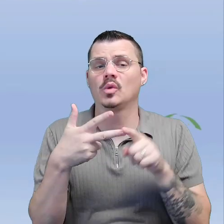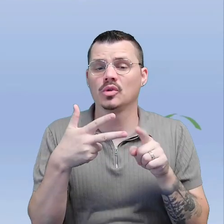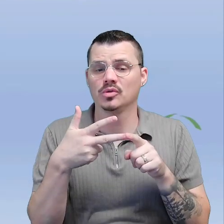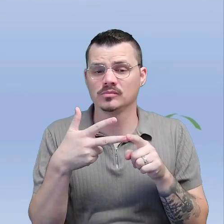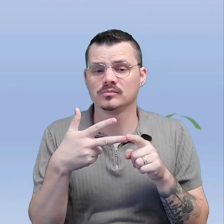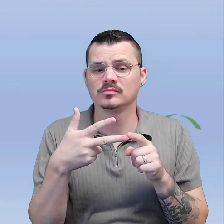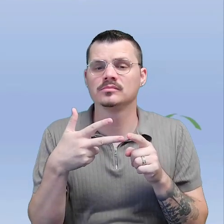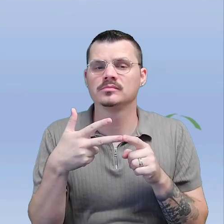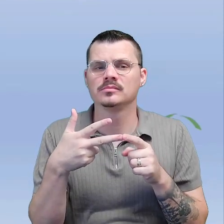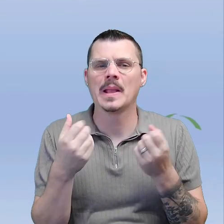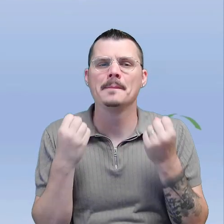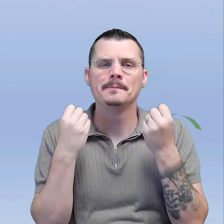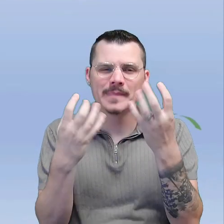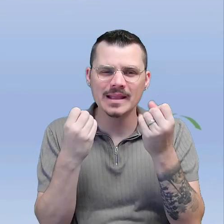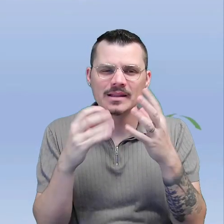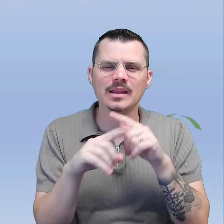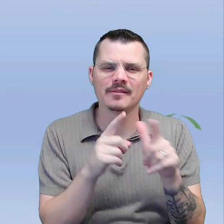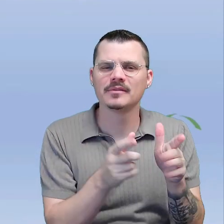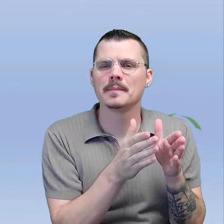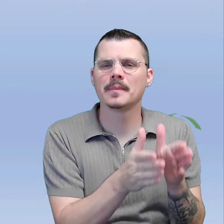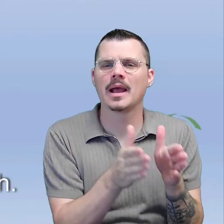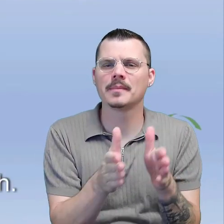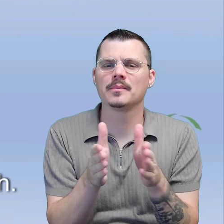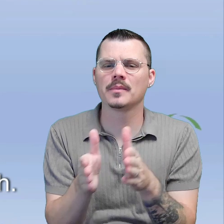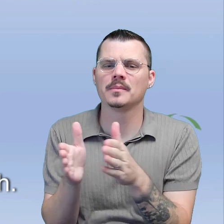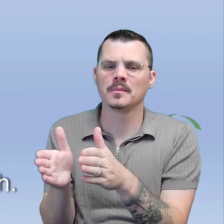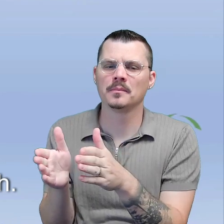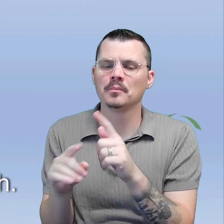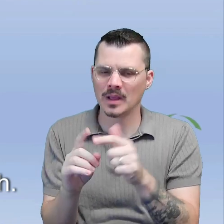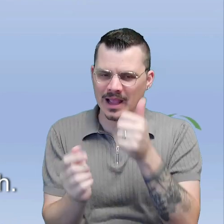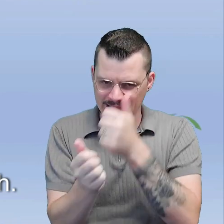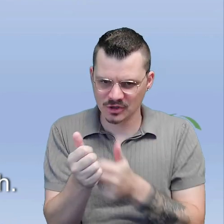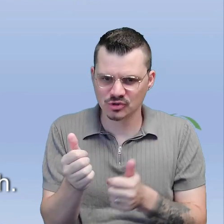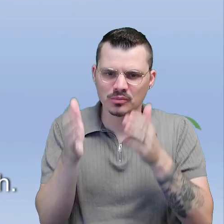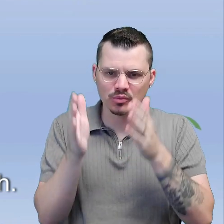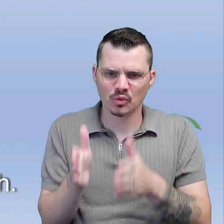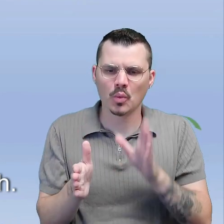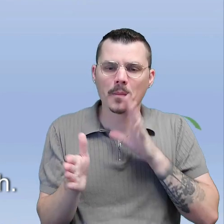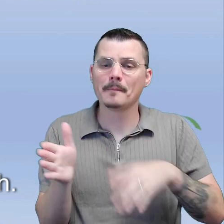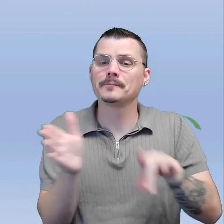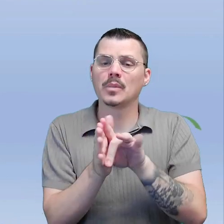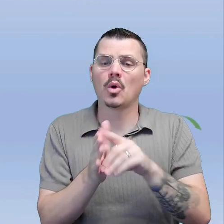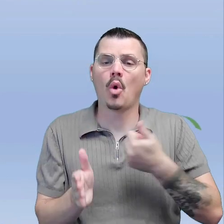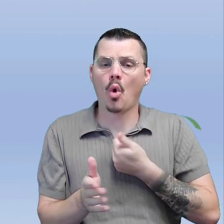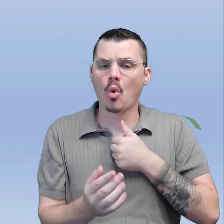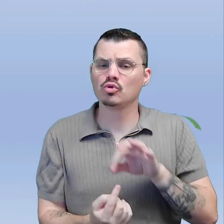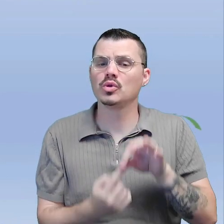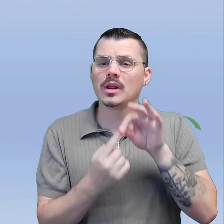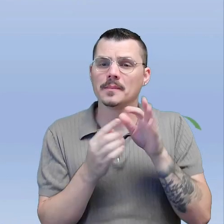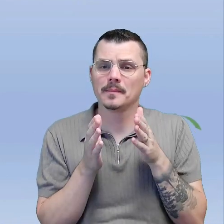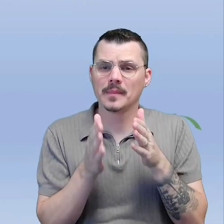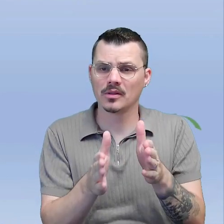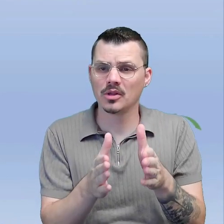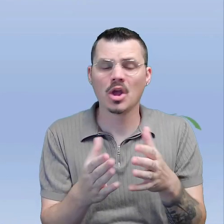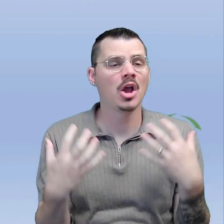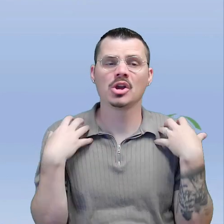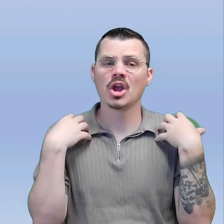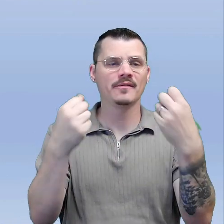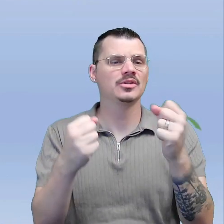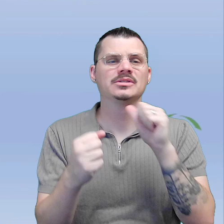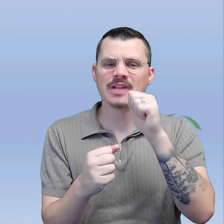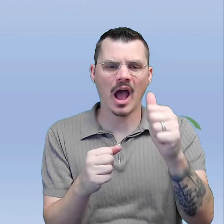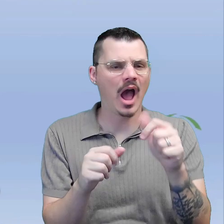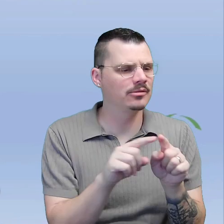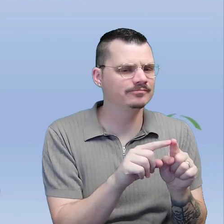Third principle, many pathways. Each person follows their own unique path. Recovery is not